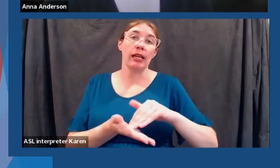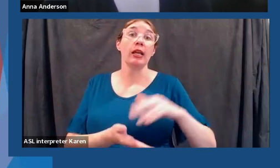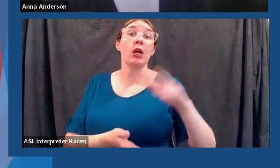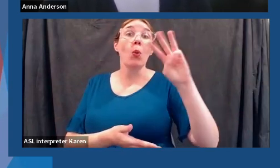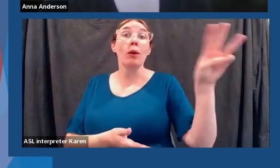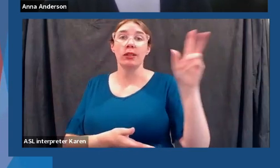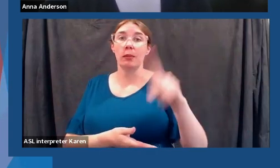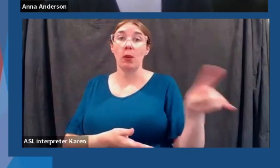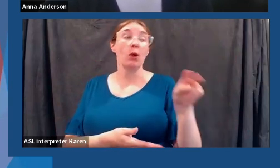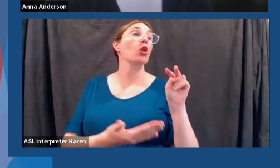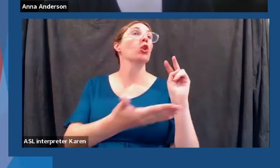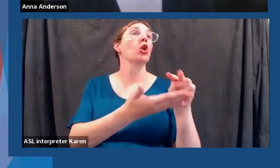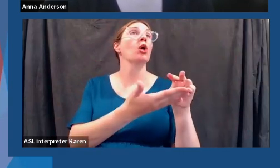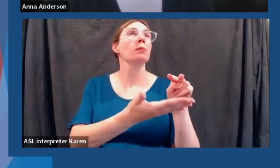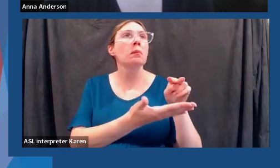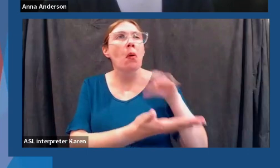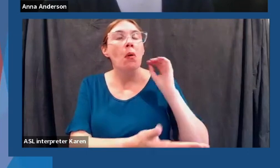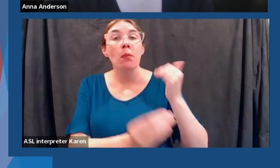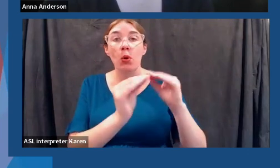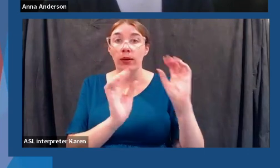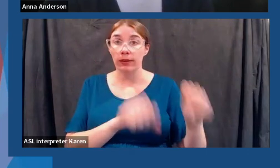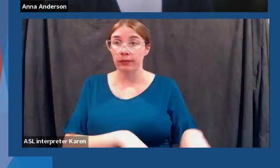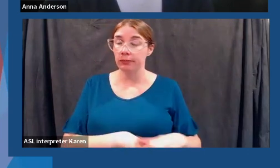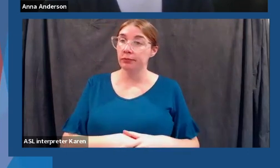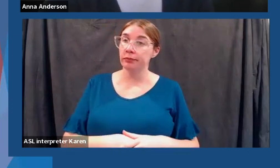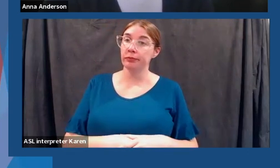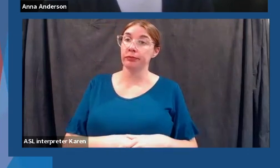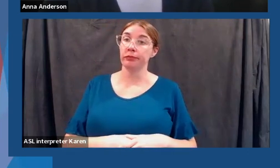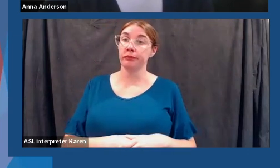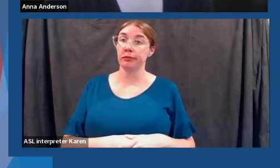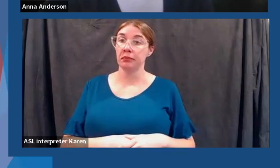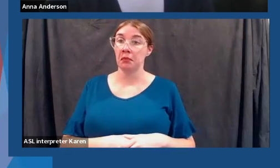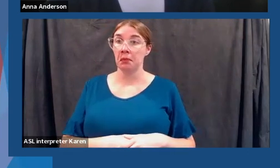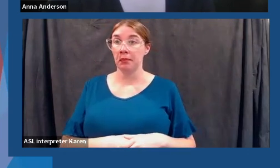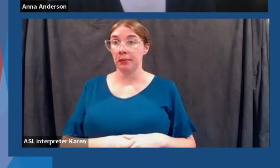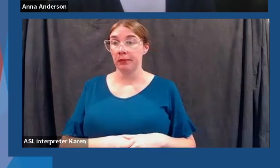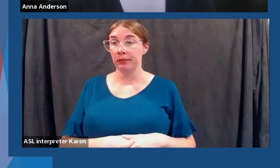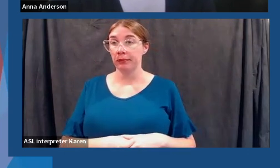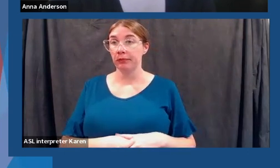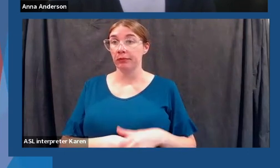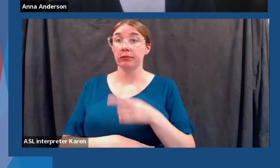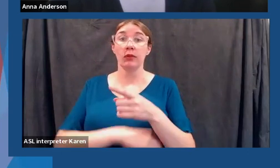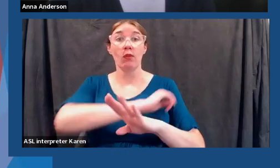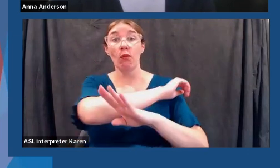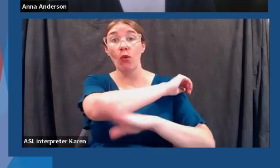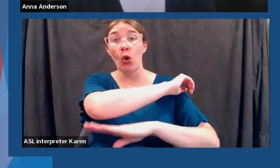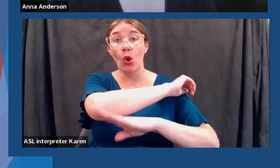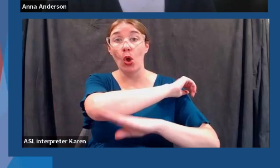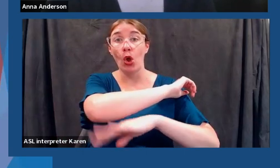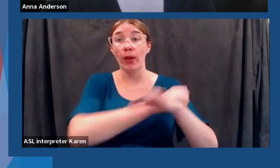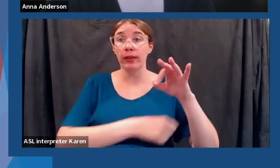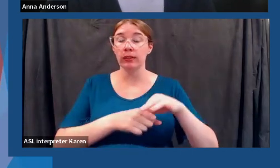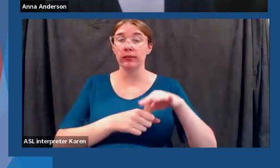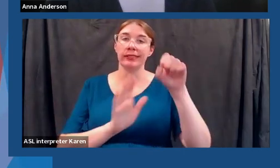as soon as we get it up there. And here's the fall elections. This is